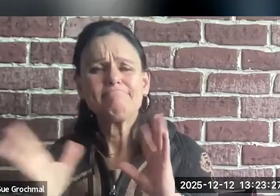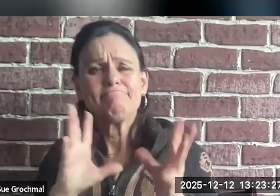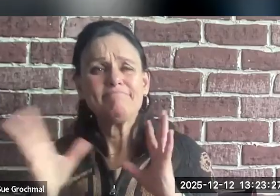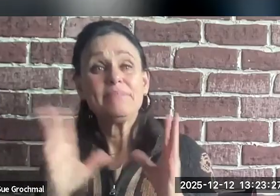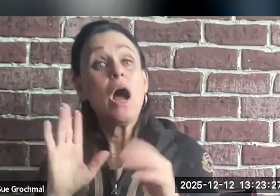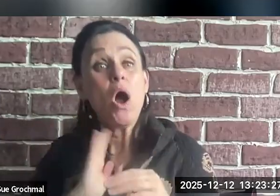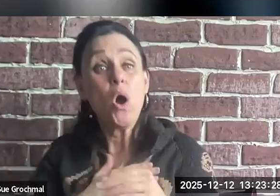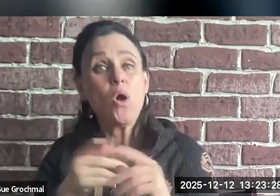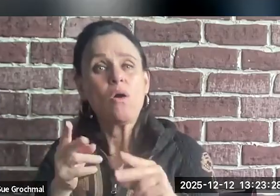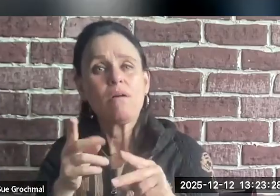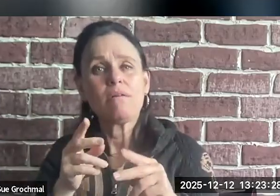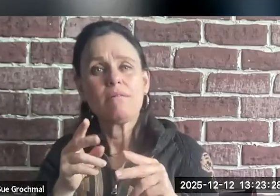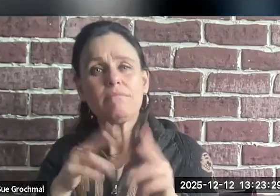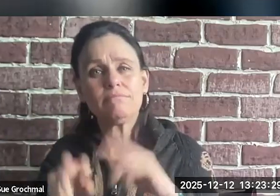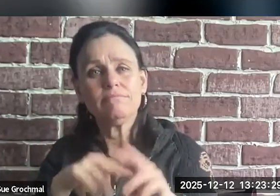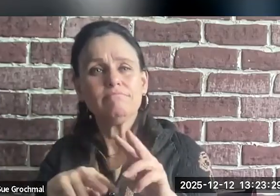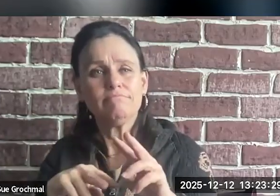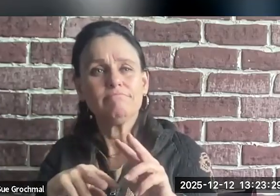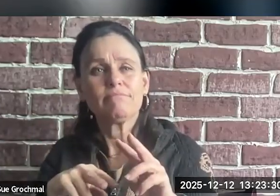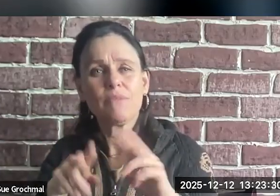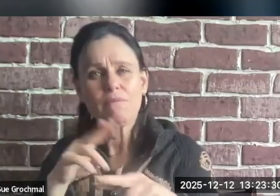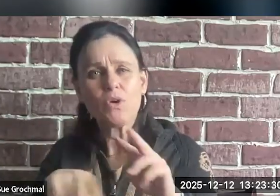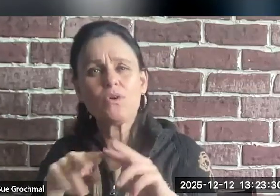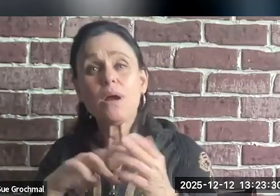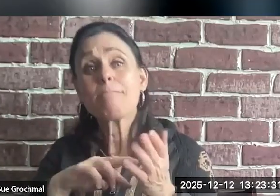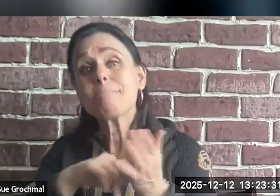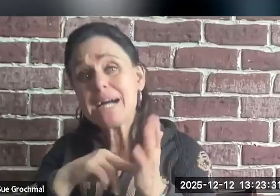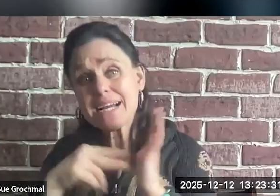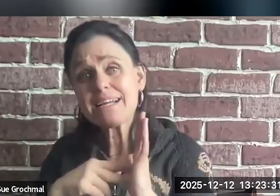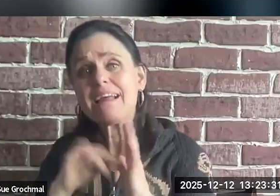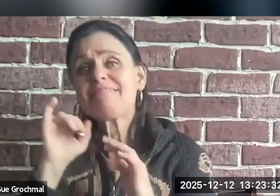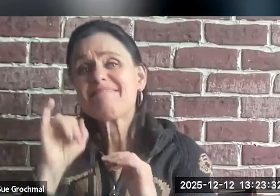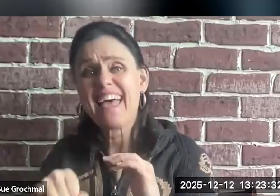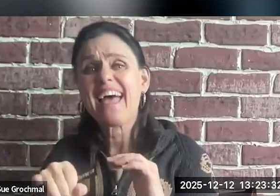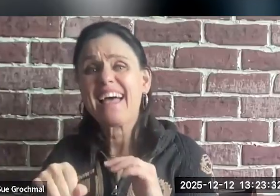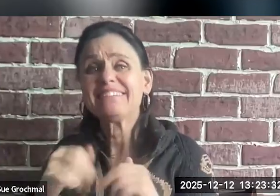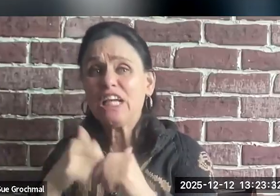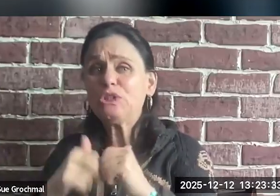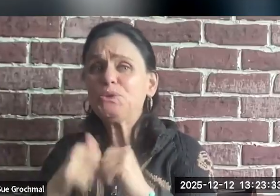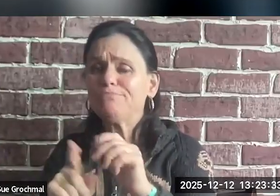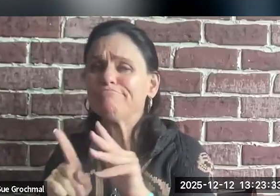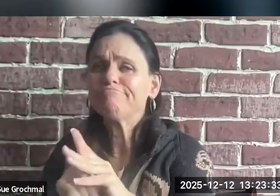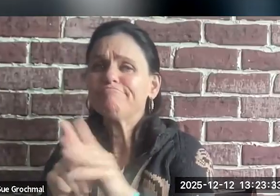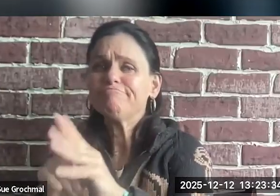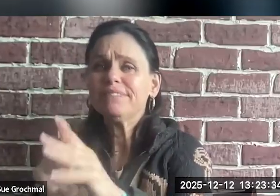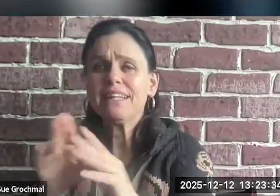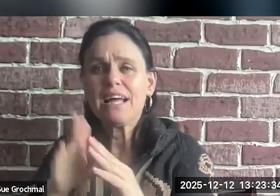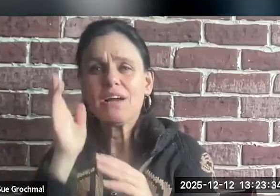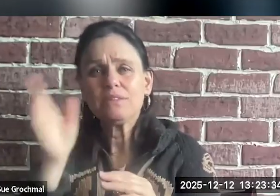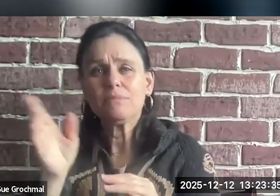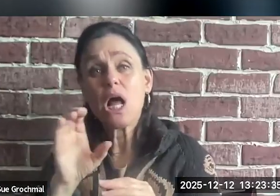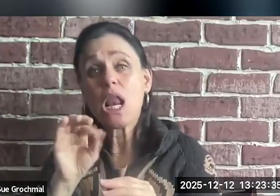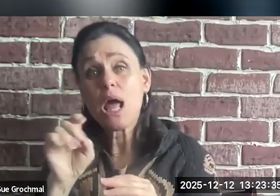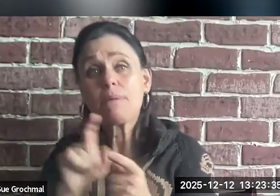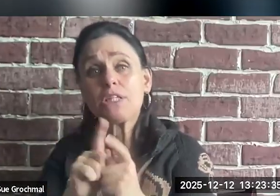our review, we use the term eco-ableism, which is like an overarching issue in this space. The concept generally refers to the ways in which climate